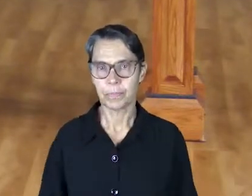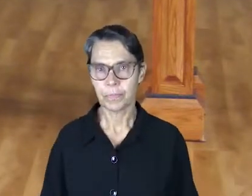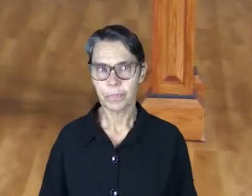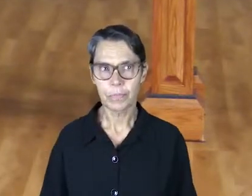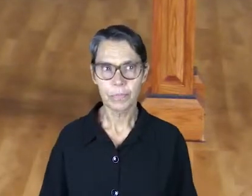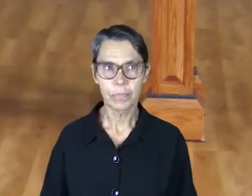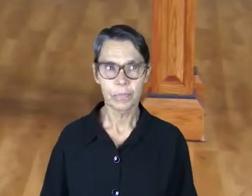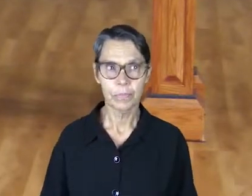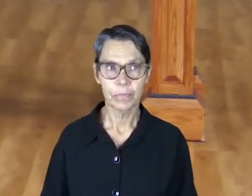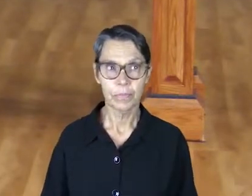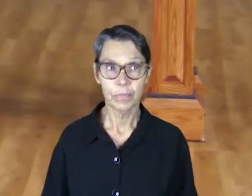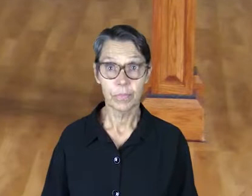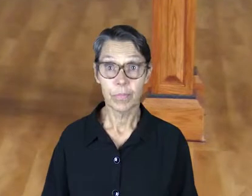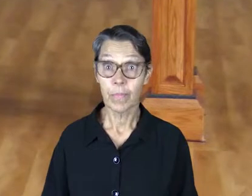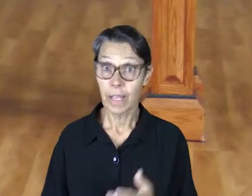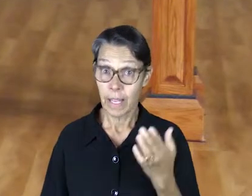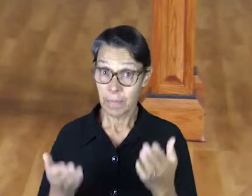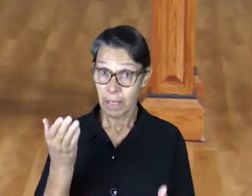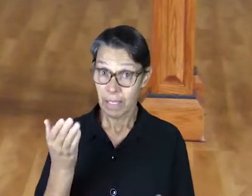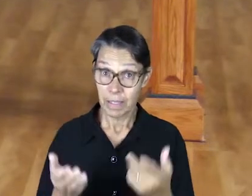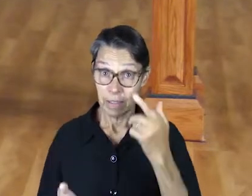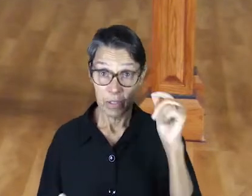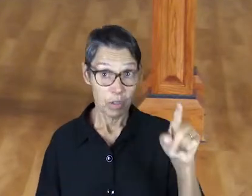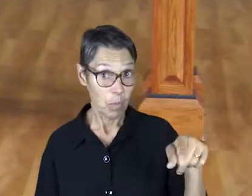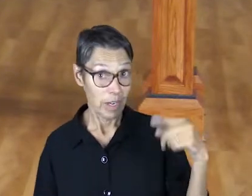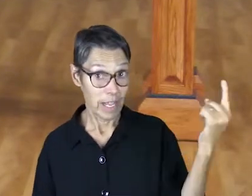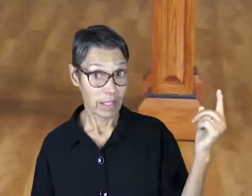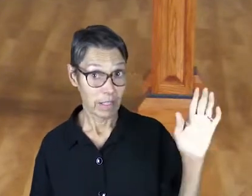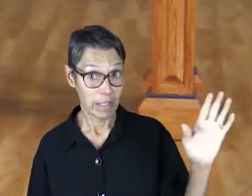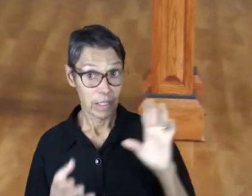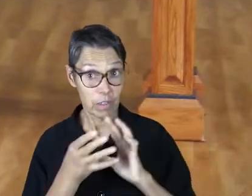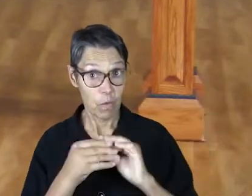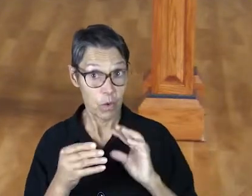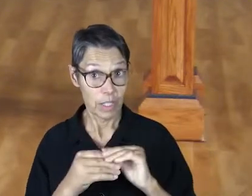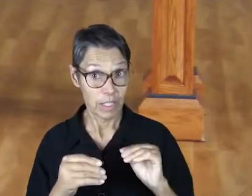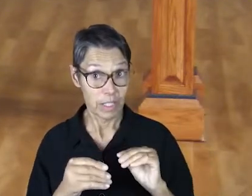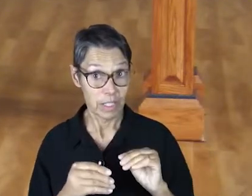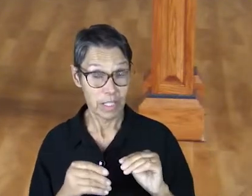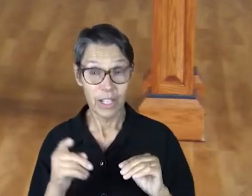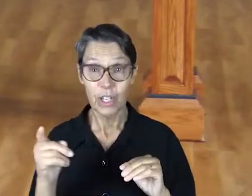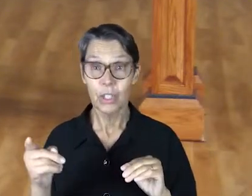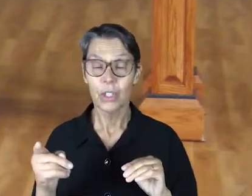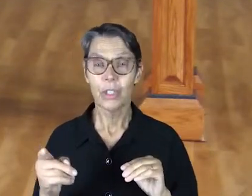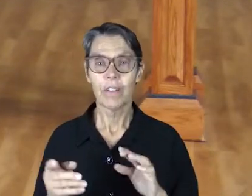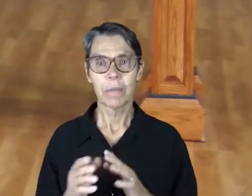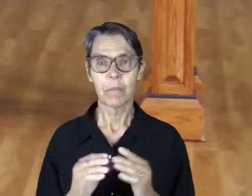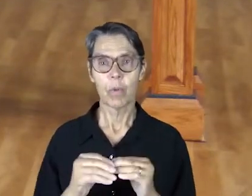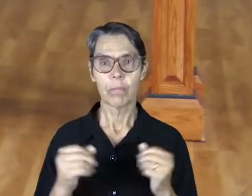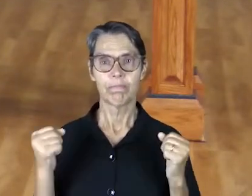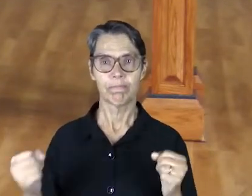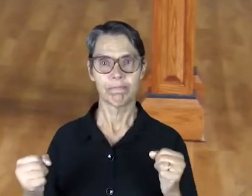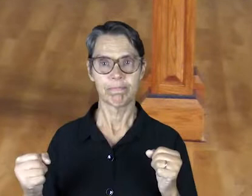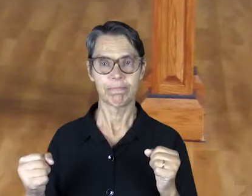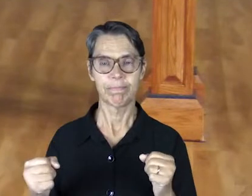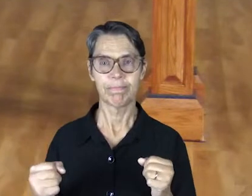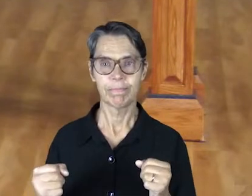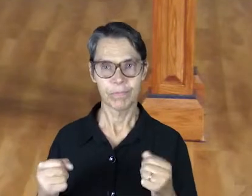Maybe, in fact, because of someone else's voice, you have been more courageous than you think.